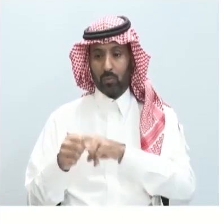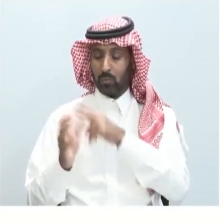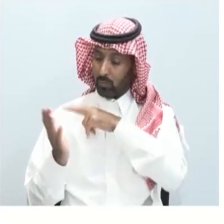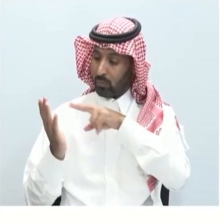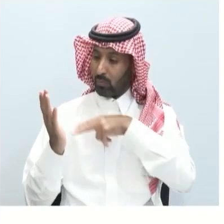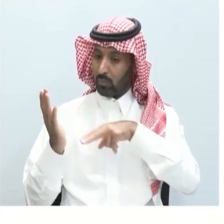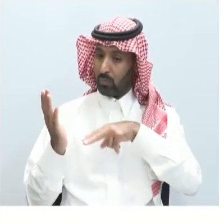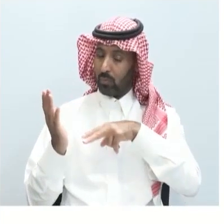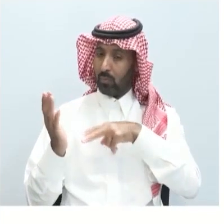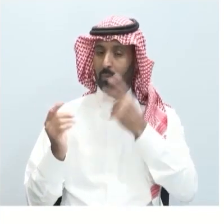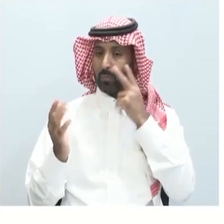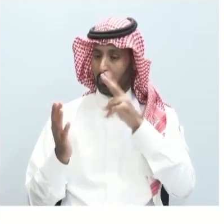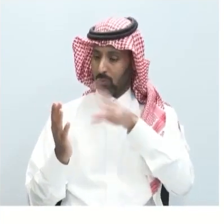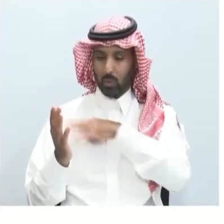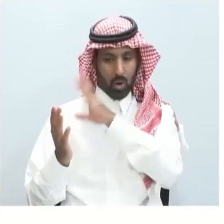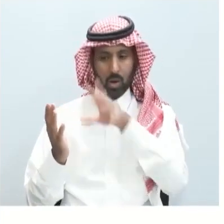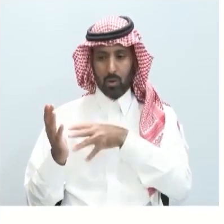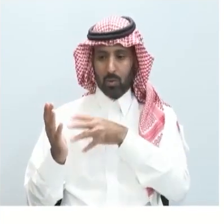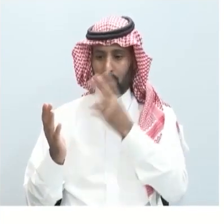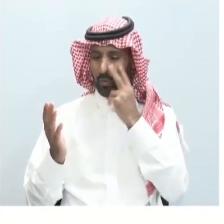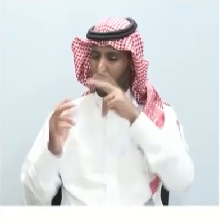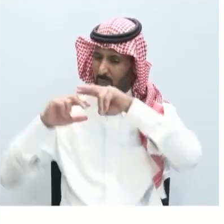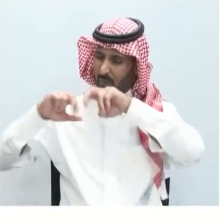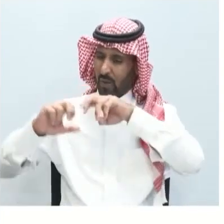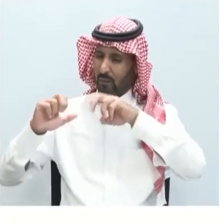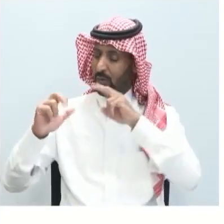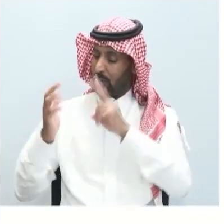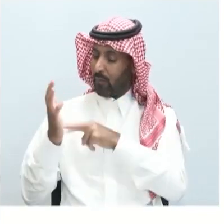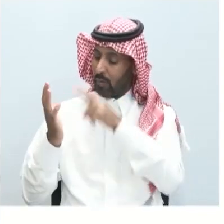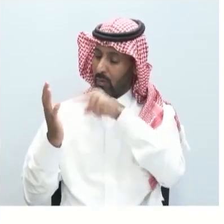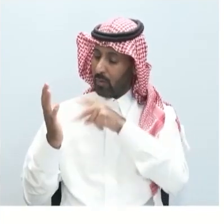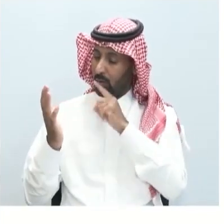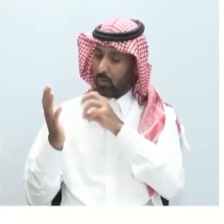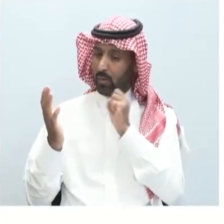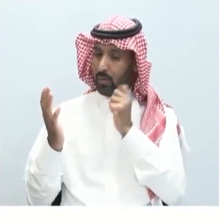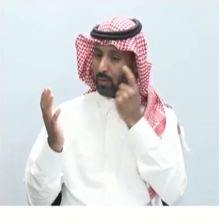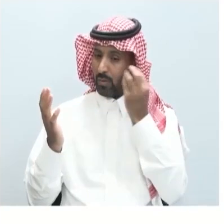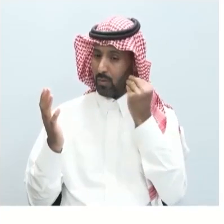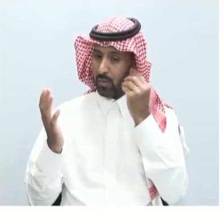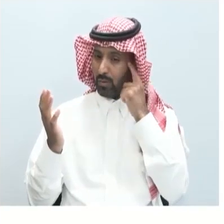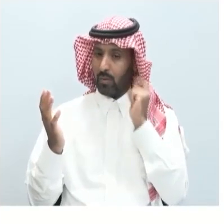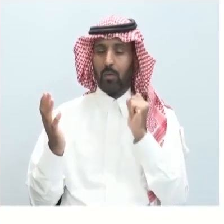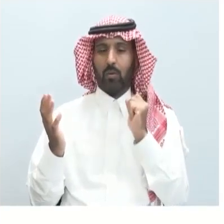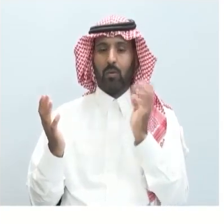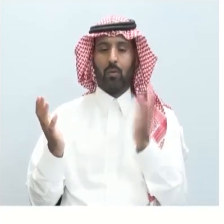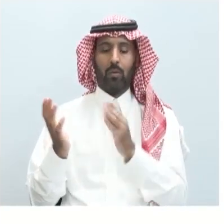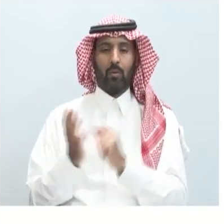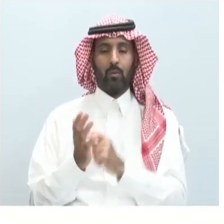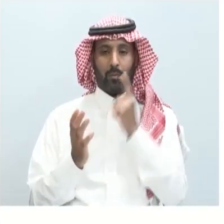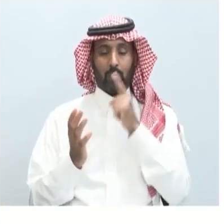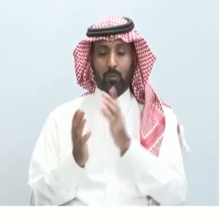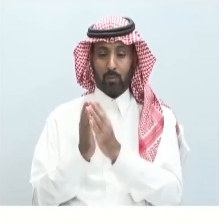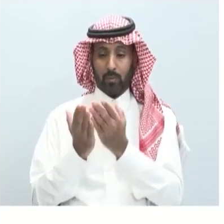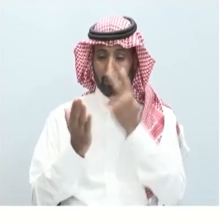thing. You don't have to reread the whole article. You just scan for the information. To do this, you run your